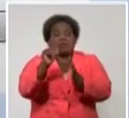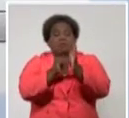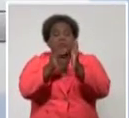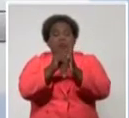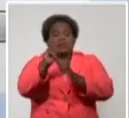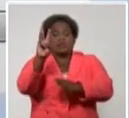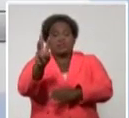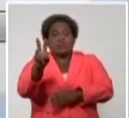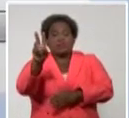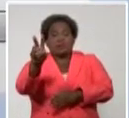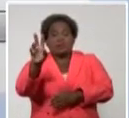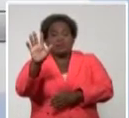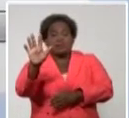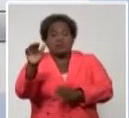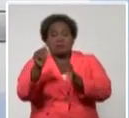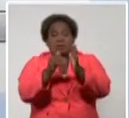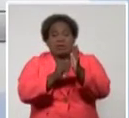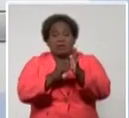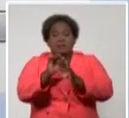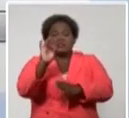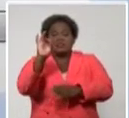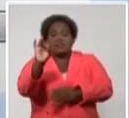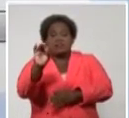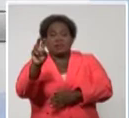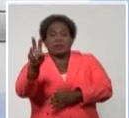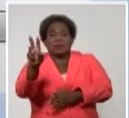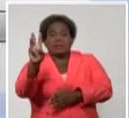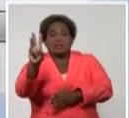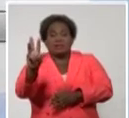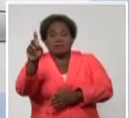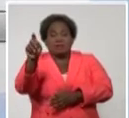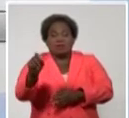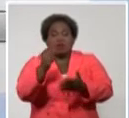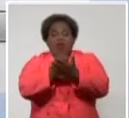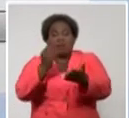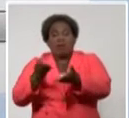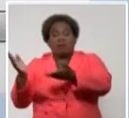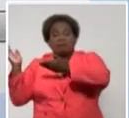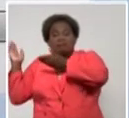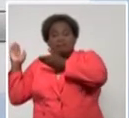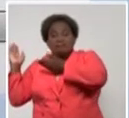3,731 people died of the virus yesterday, bringing the regional total to